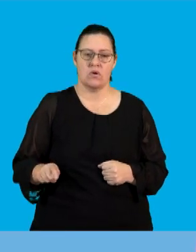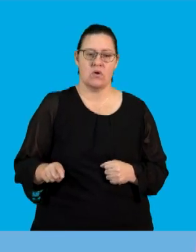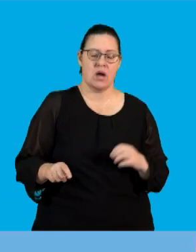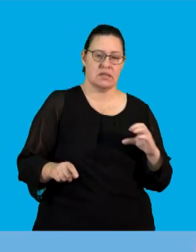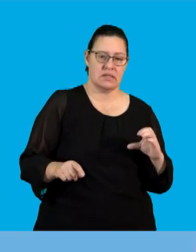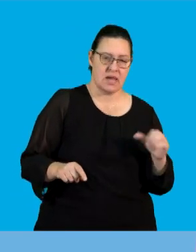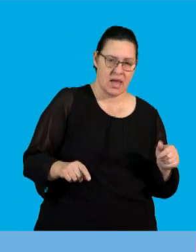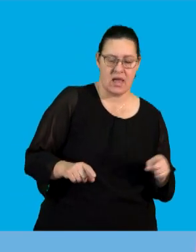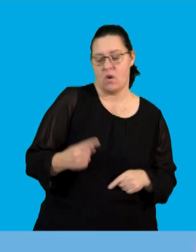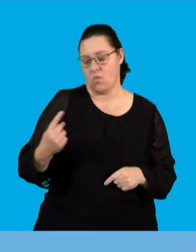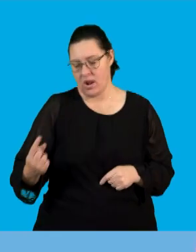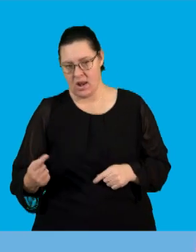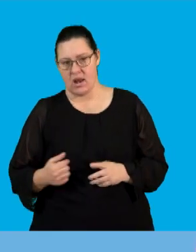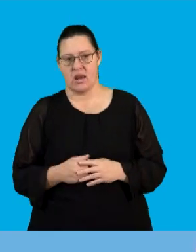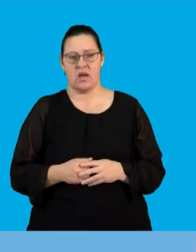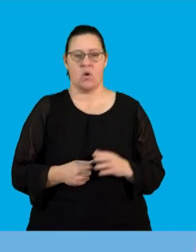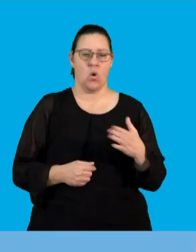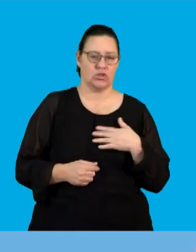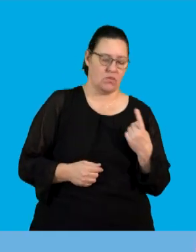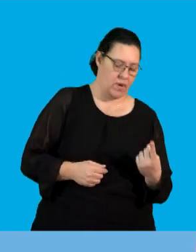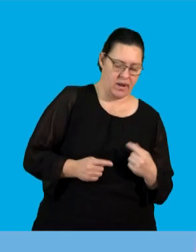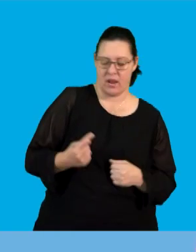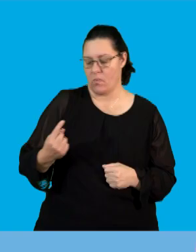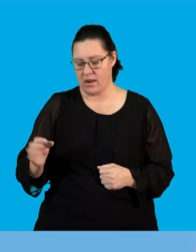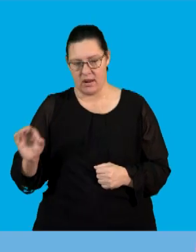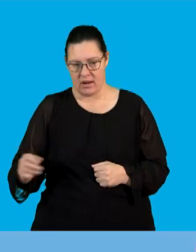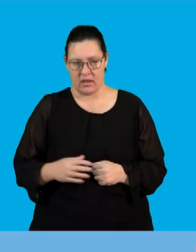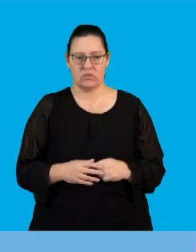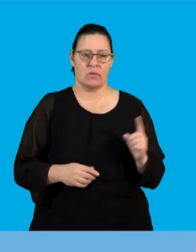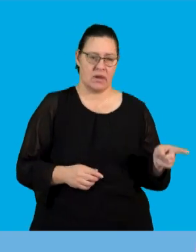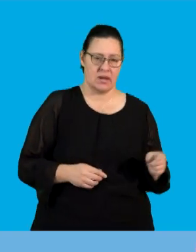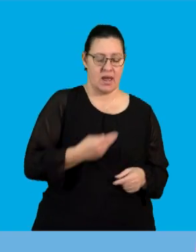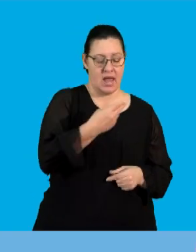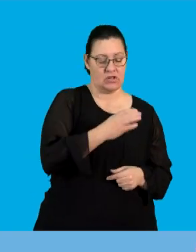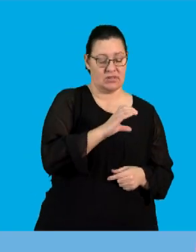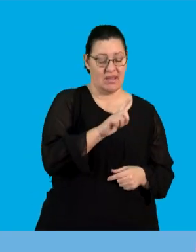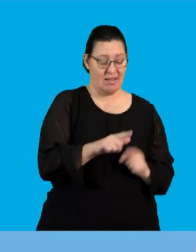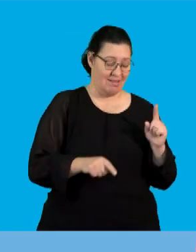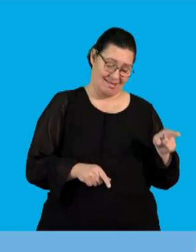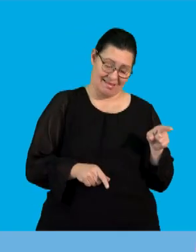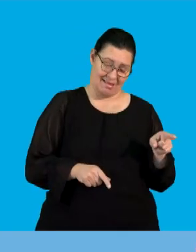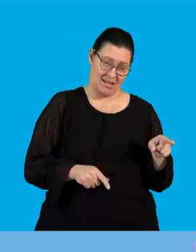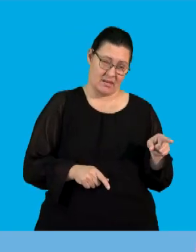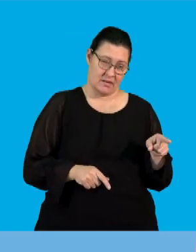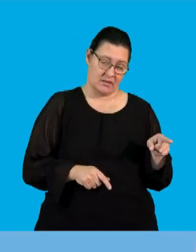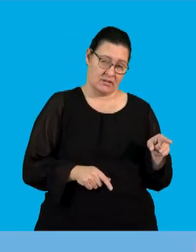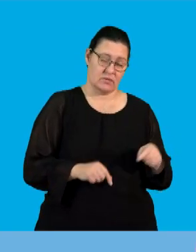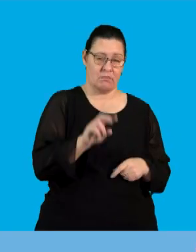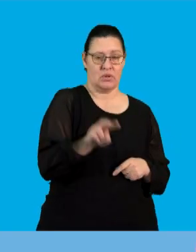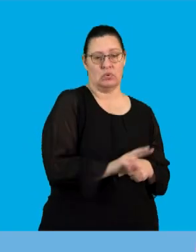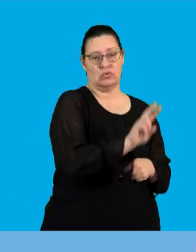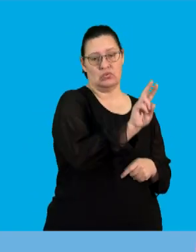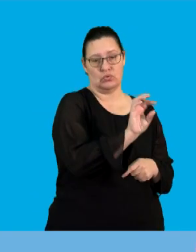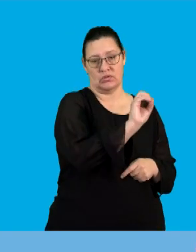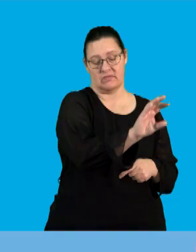Calcium, we have 1, we have 1, it's balanced. Oxygen, we have 1, we have 1. So oxygen and calcium are balanced. The problem is